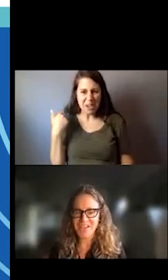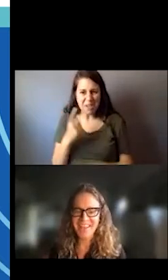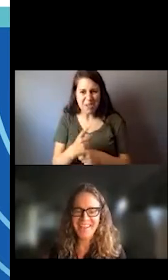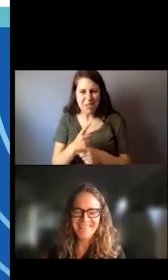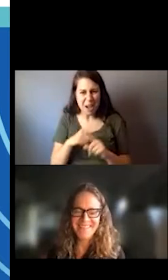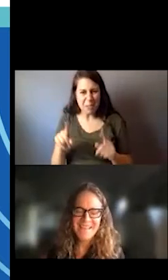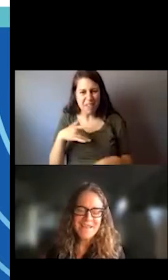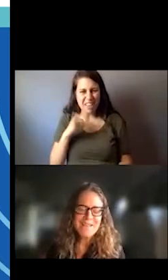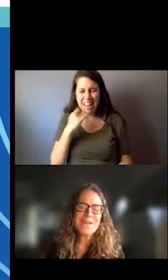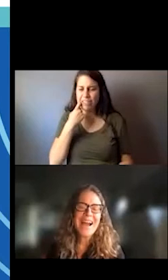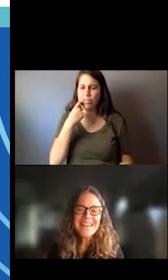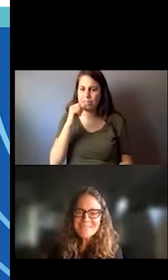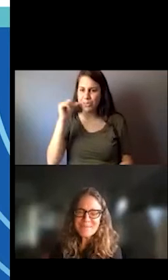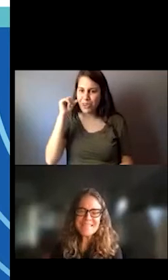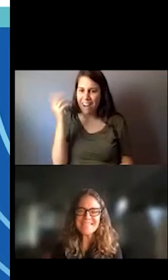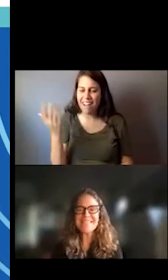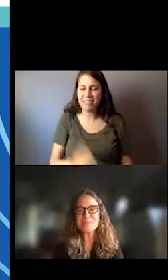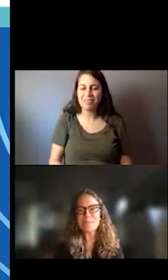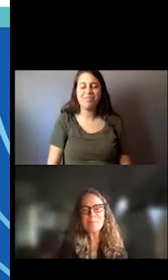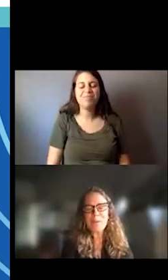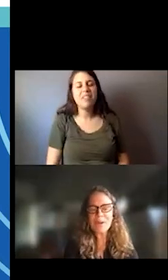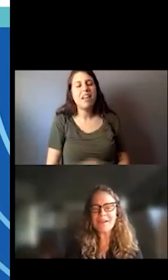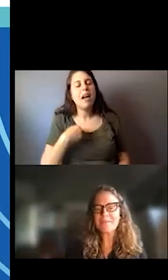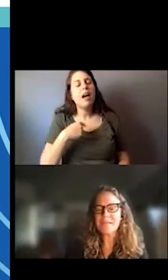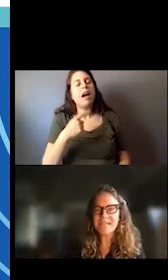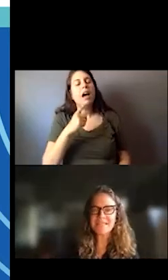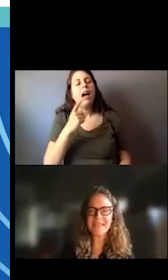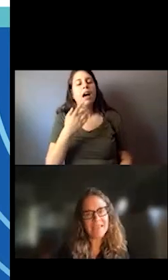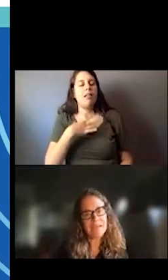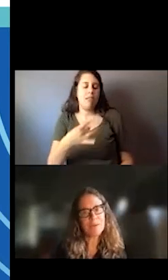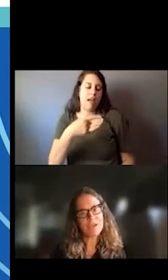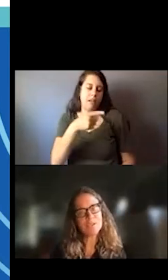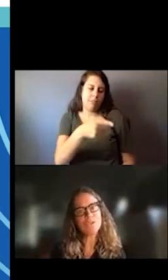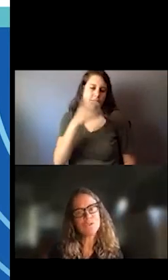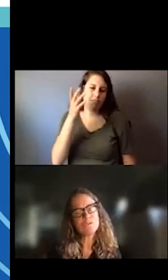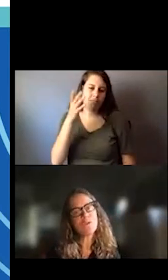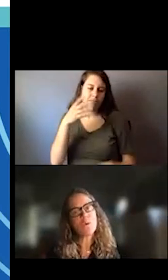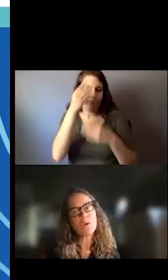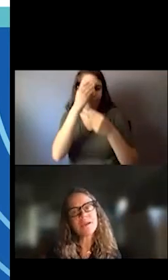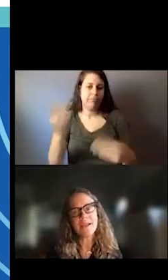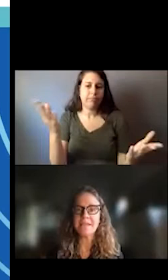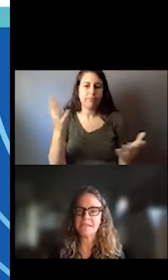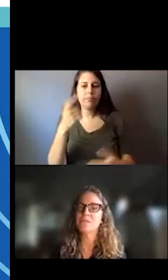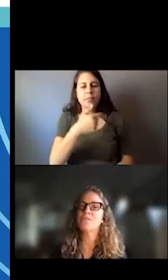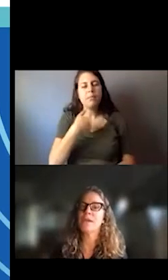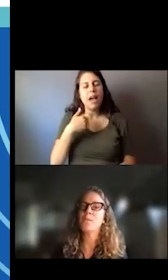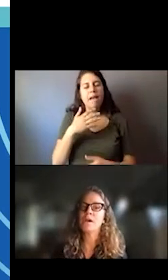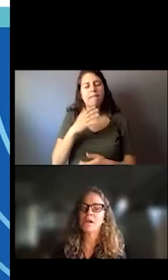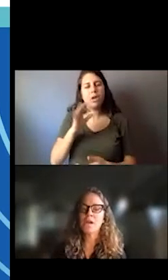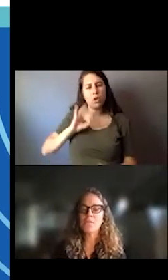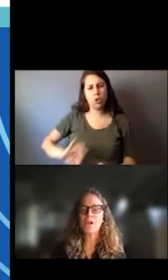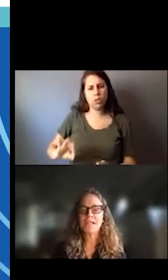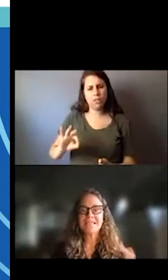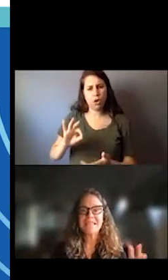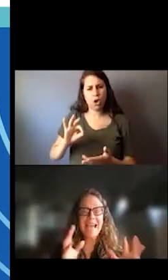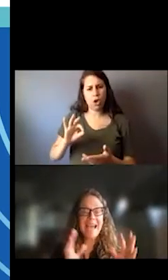just yesterday. So I like to present on this report because I think it provides a useful organizing